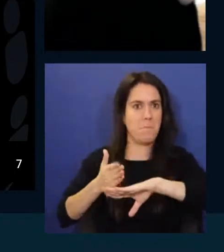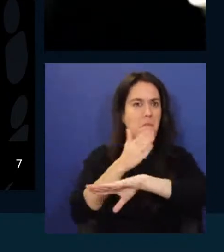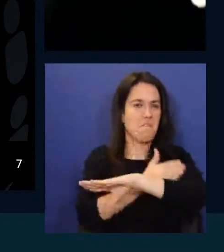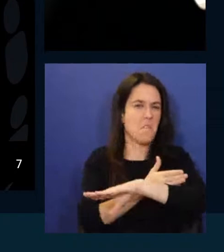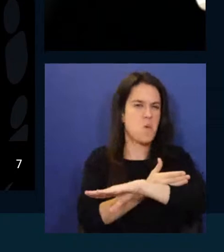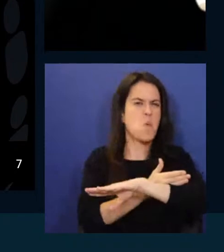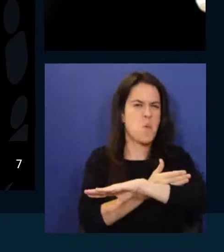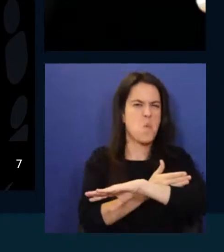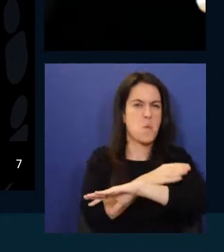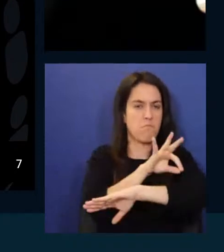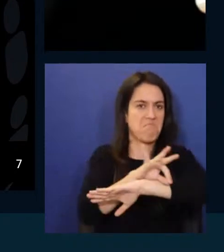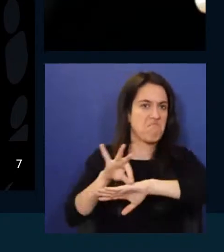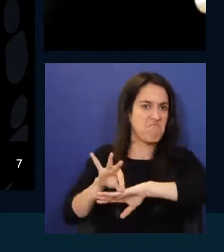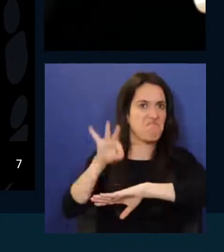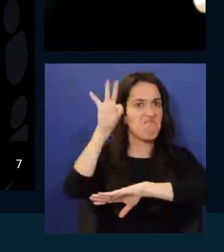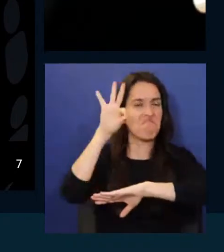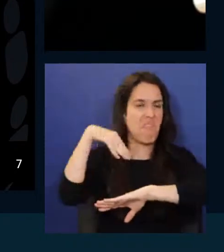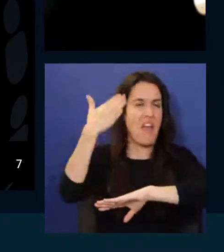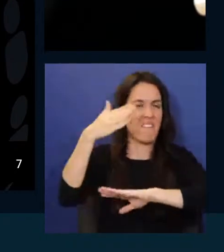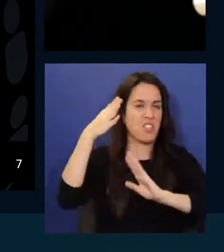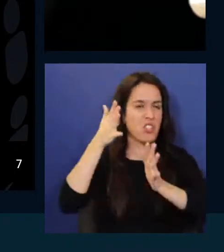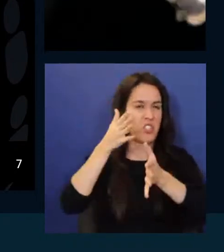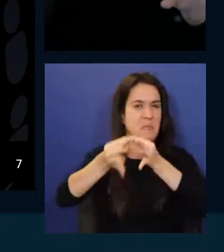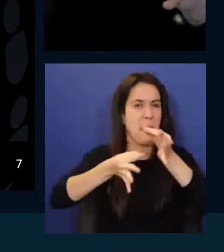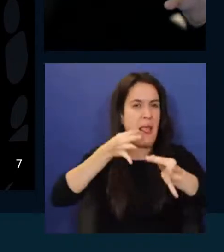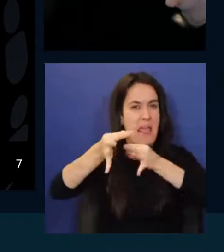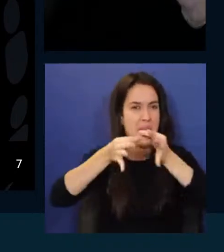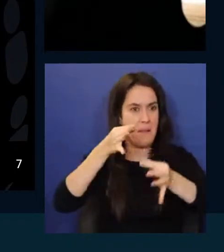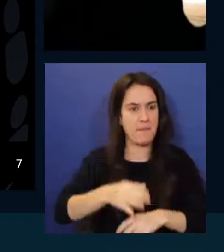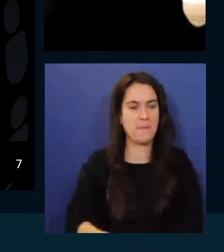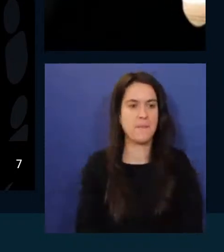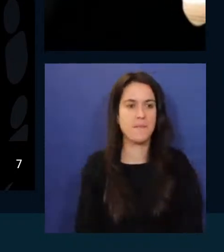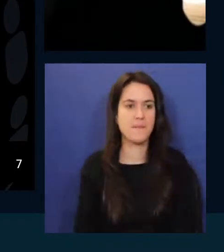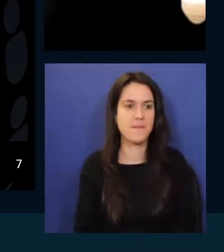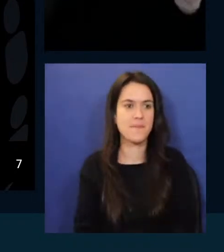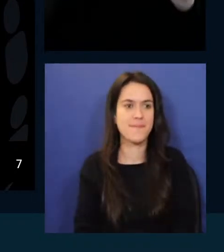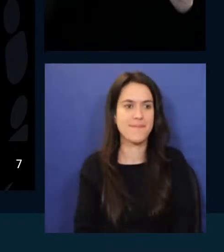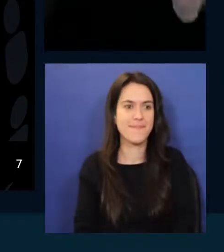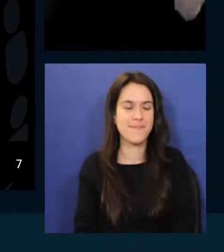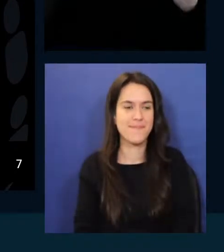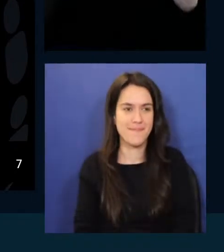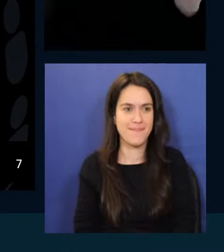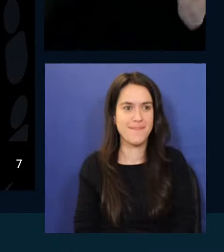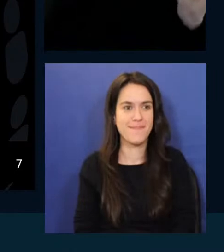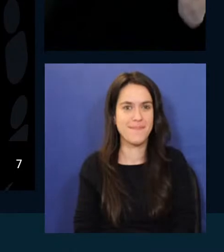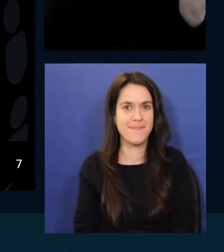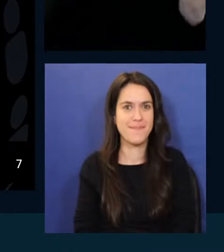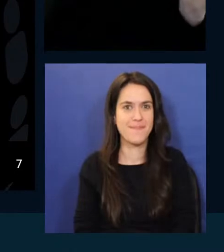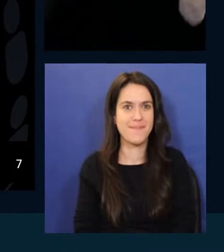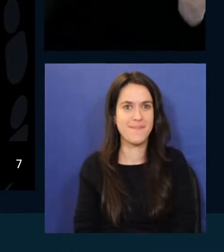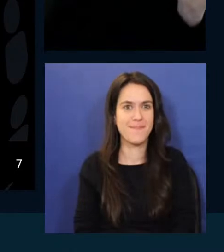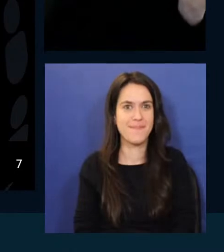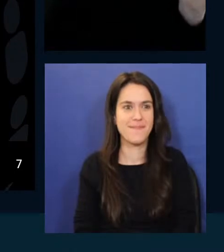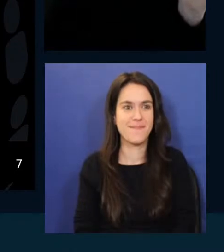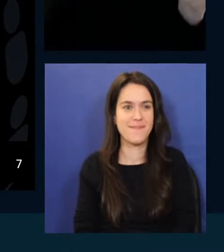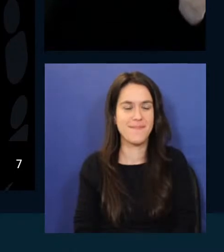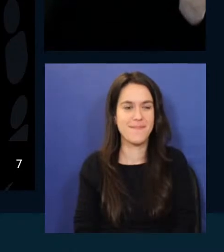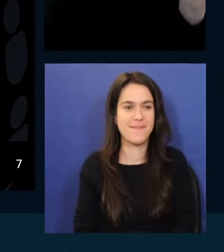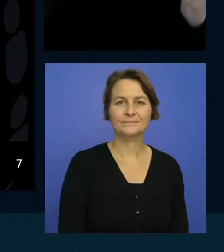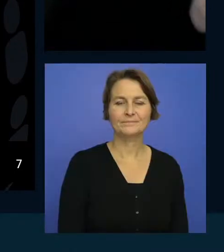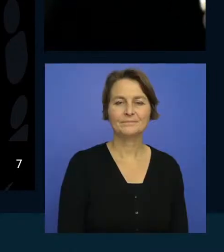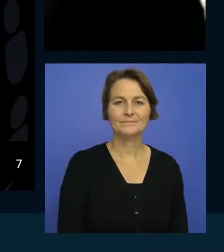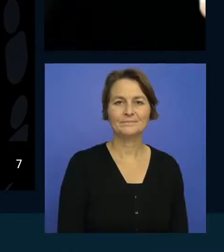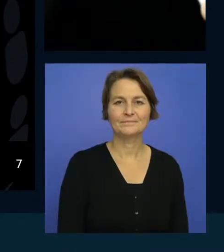of that specific option later on. And then we have a fairly interesting option,